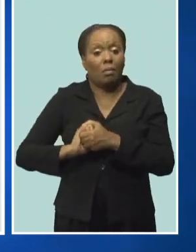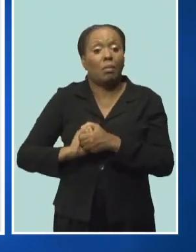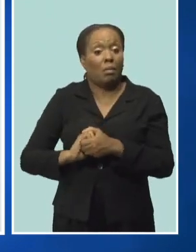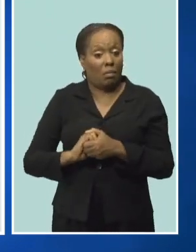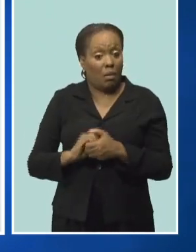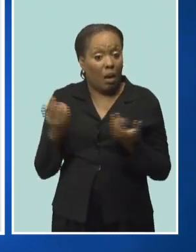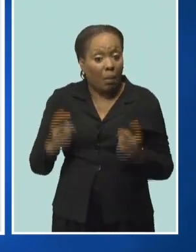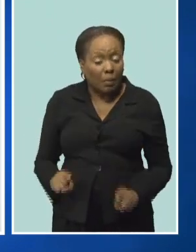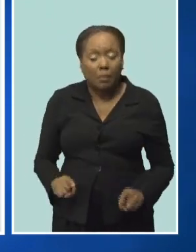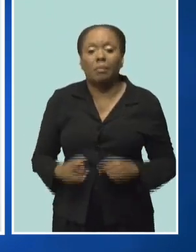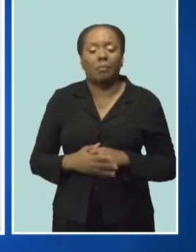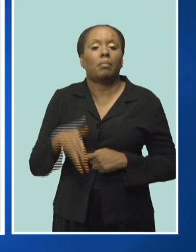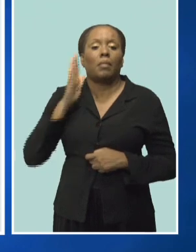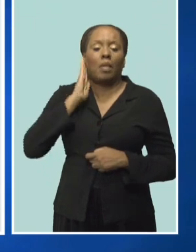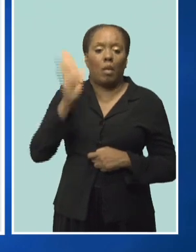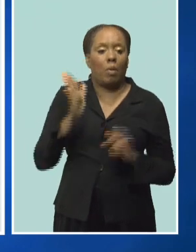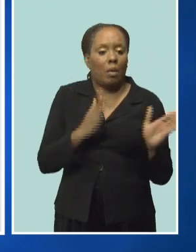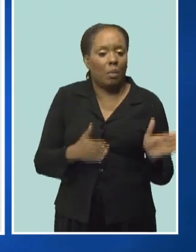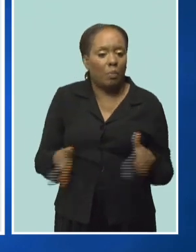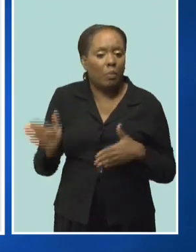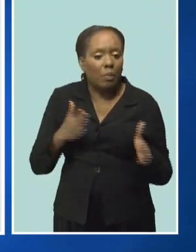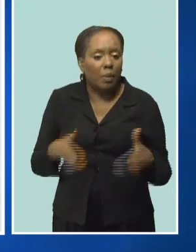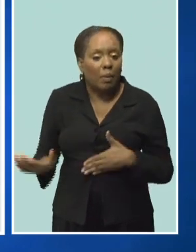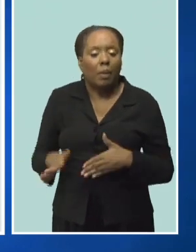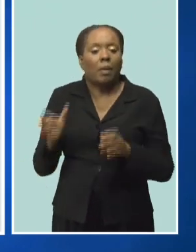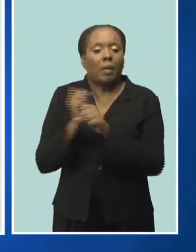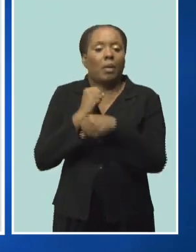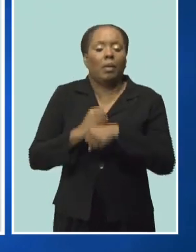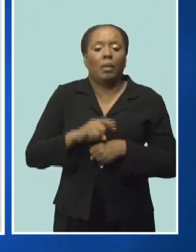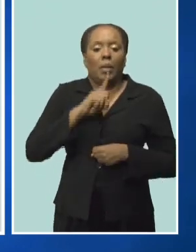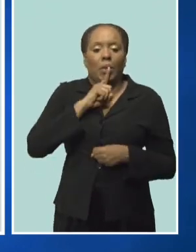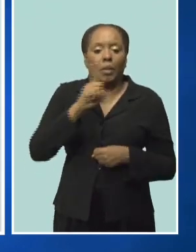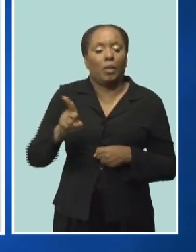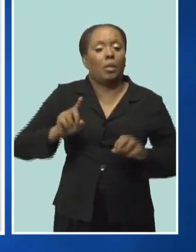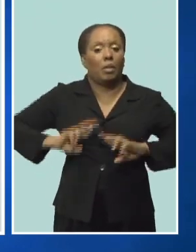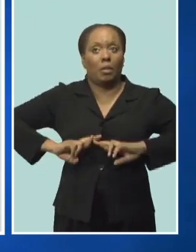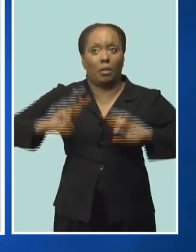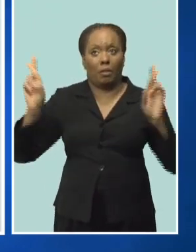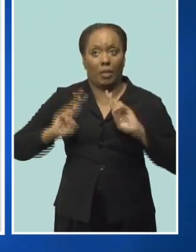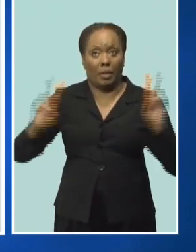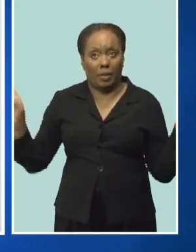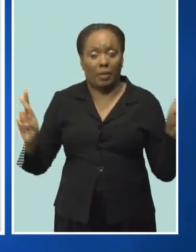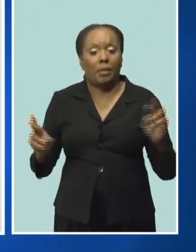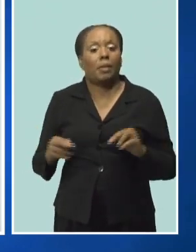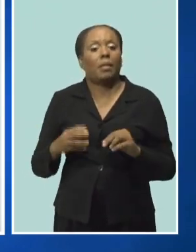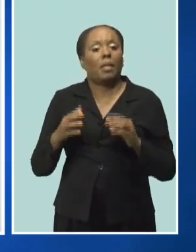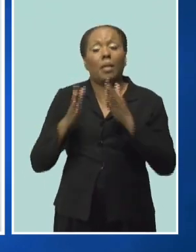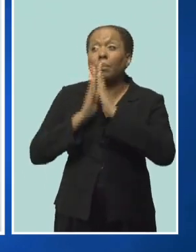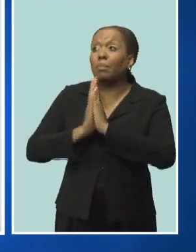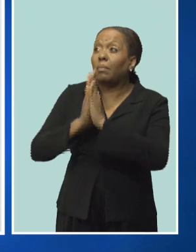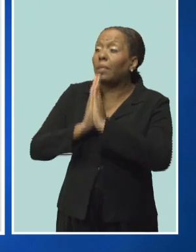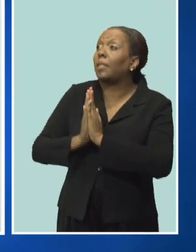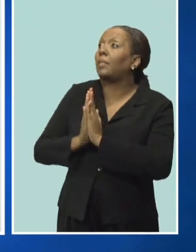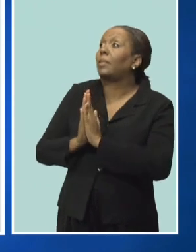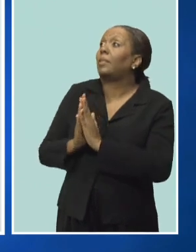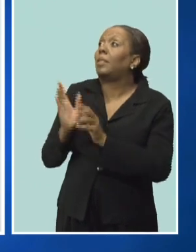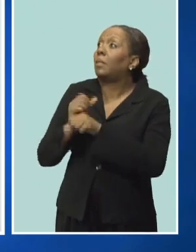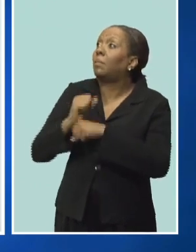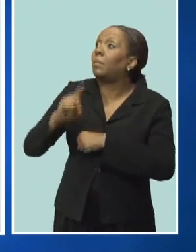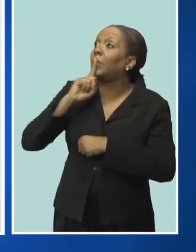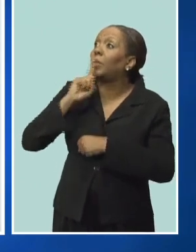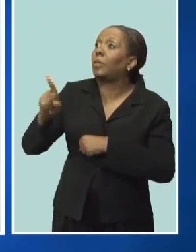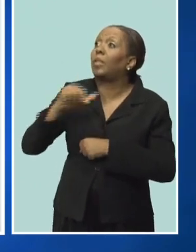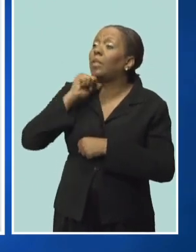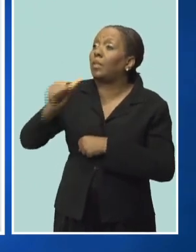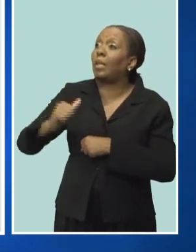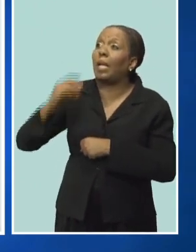as I said, we will prepare to ensure that we are ready, but we will pray to ensure that we don't